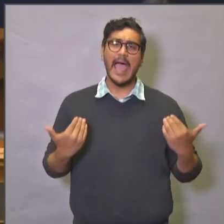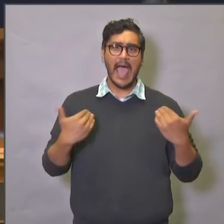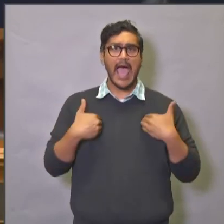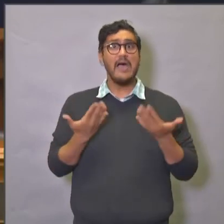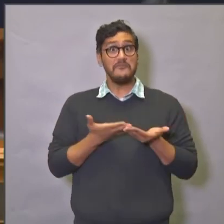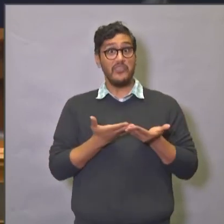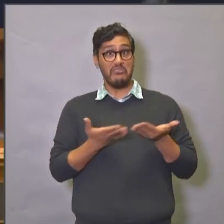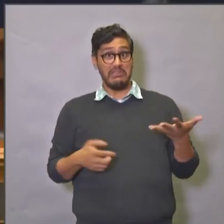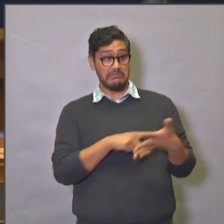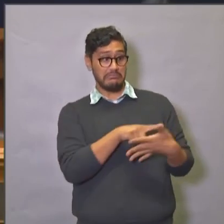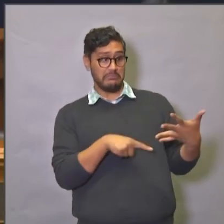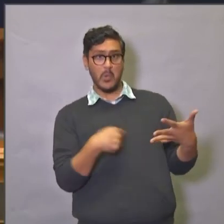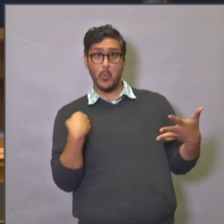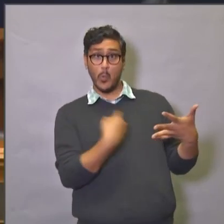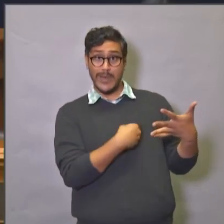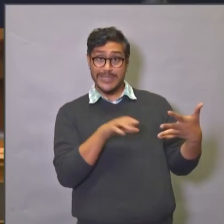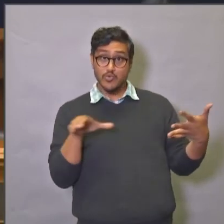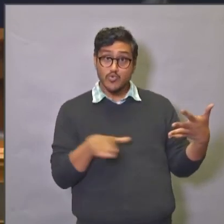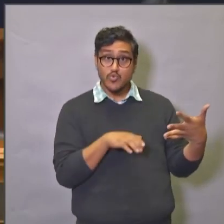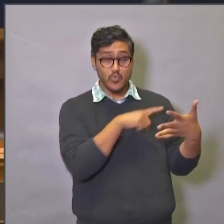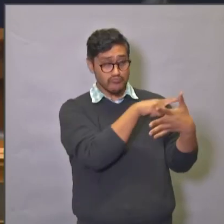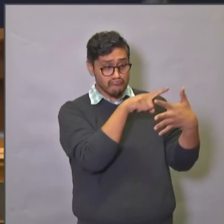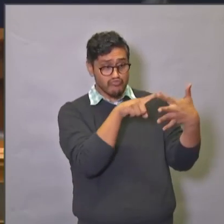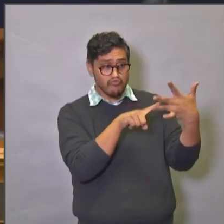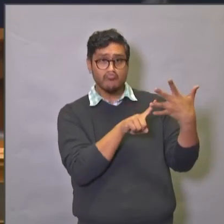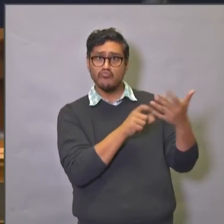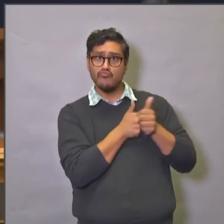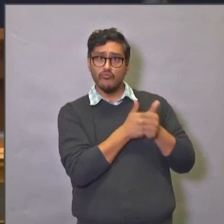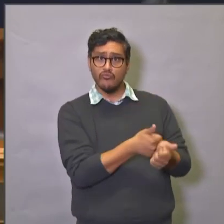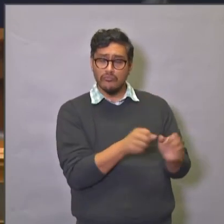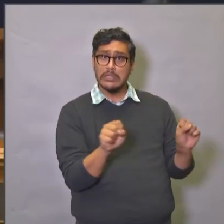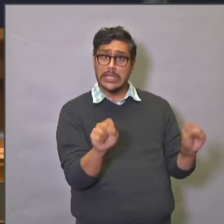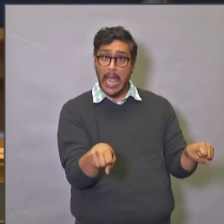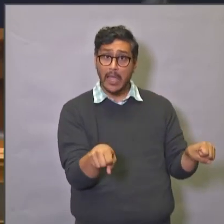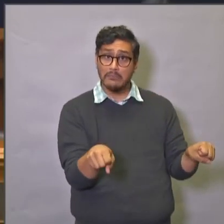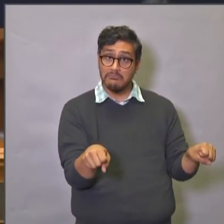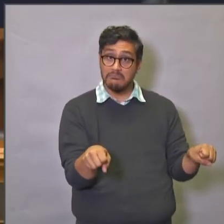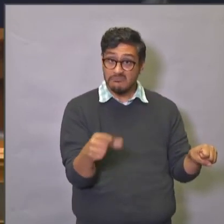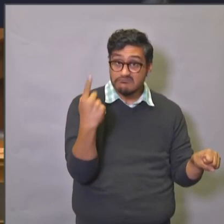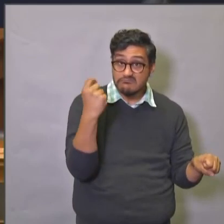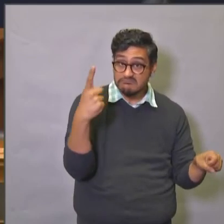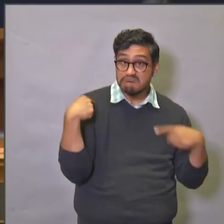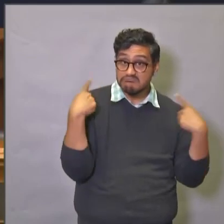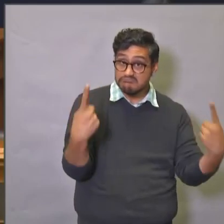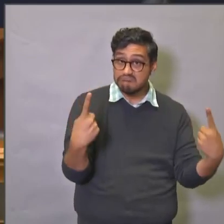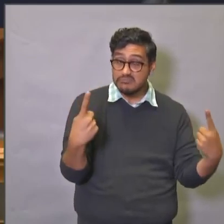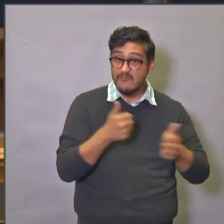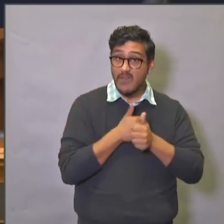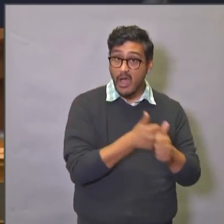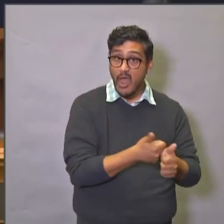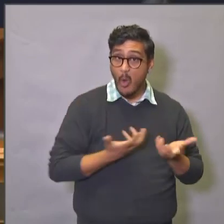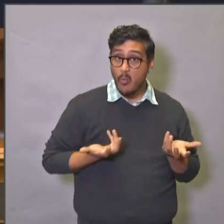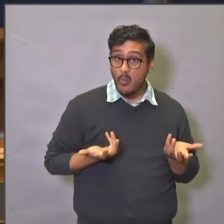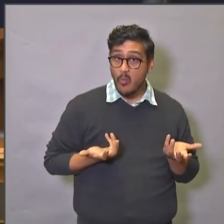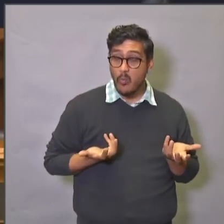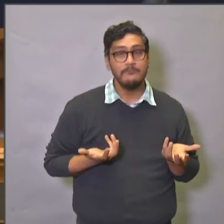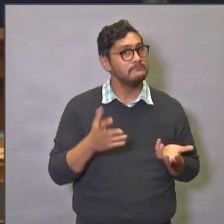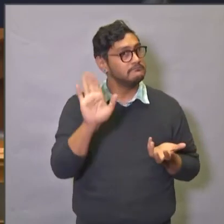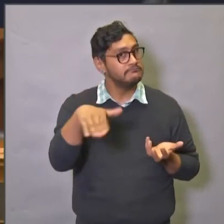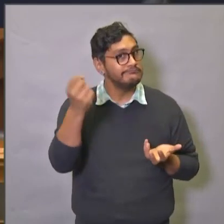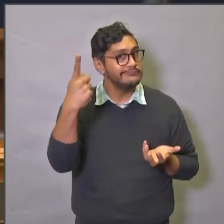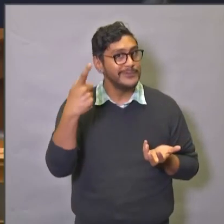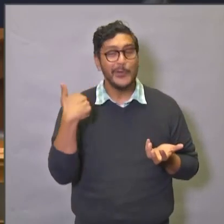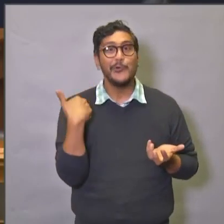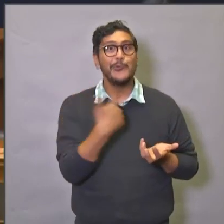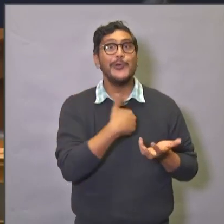we've been taking that I think reduce the risk of transmission. Everybody predicted that we would, in